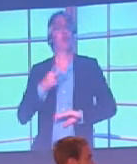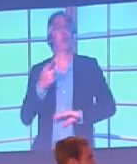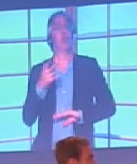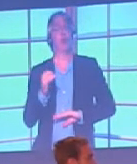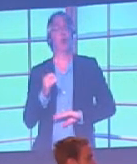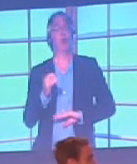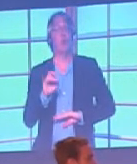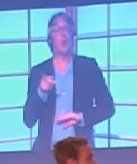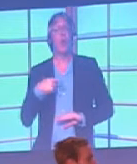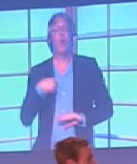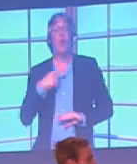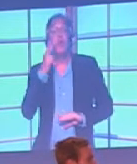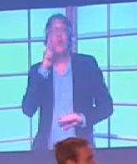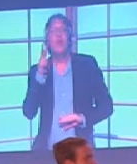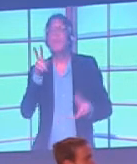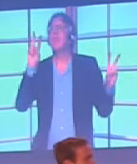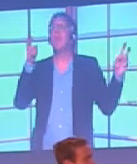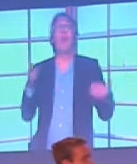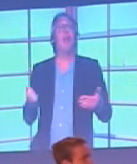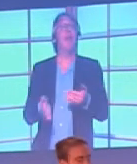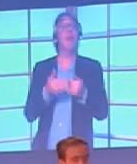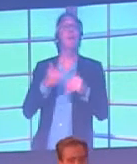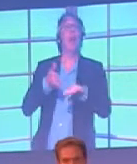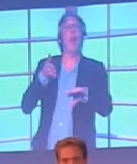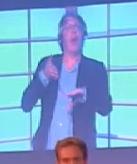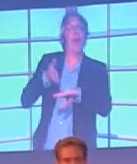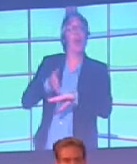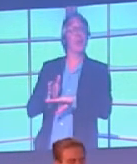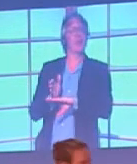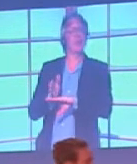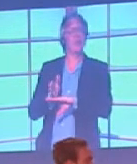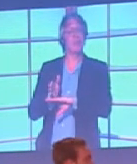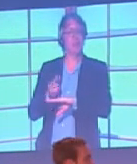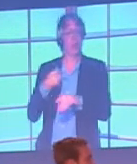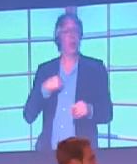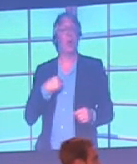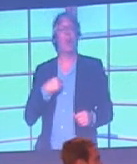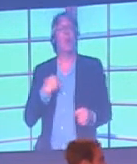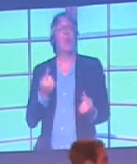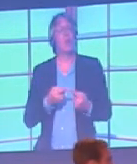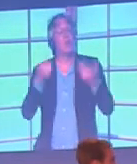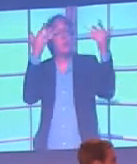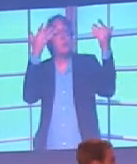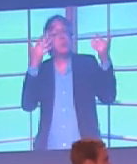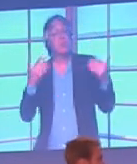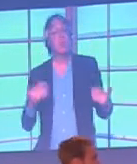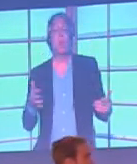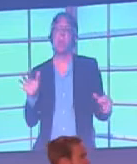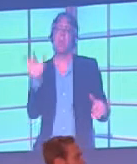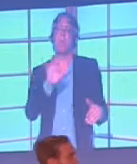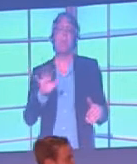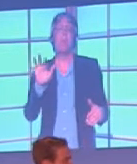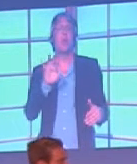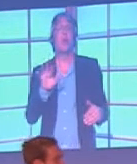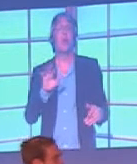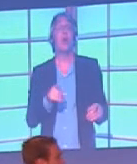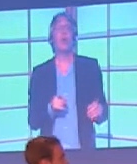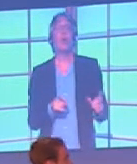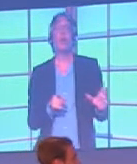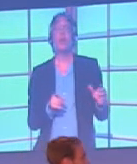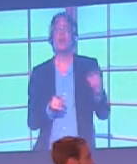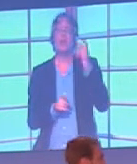see is for easy access, we calculate a ratio of more or less